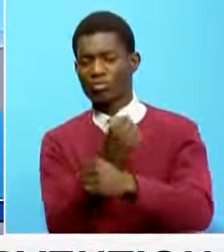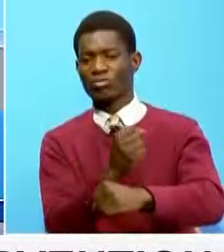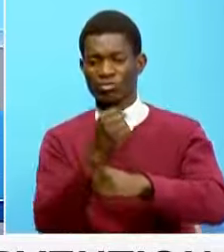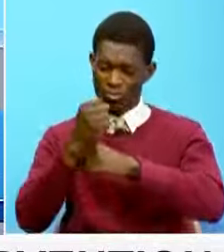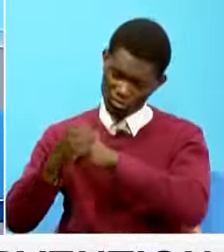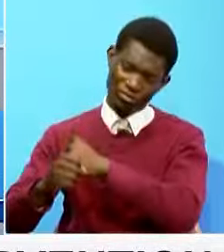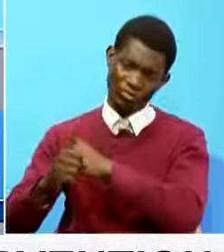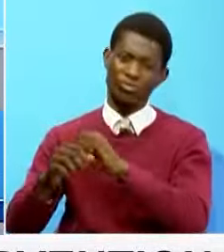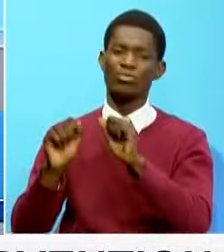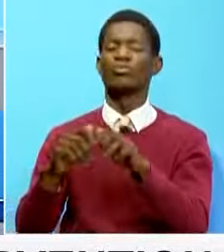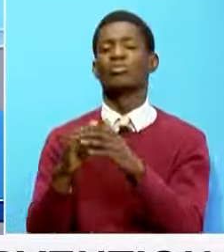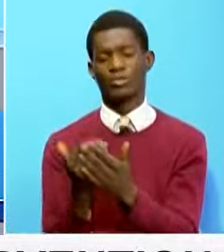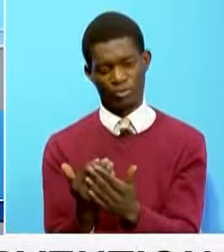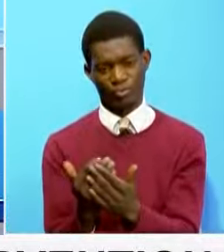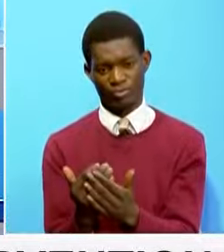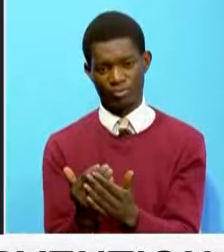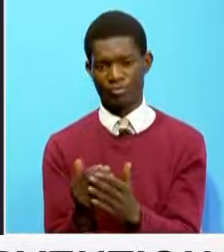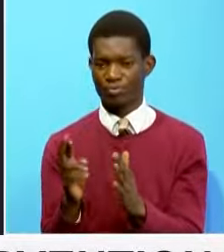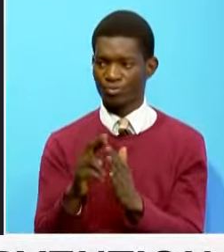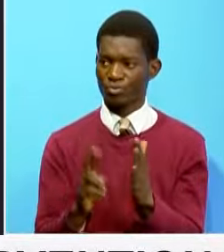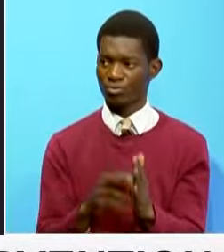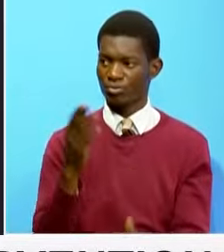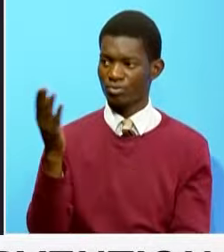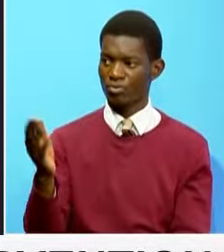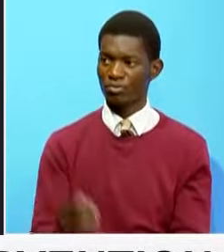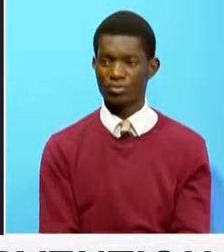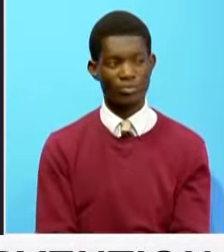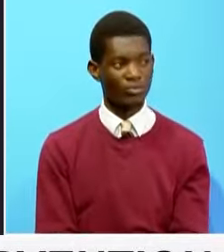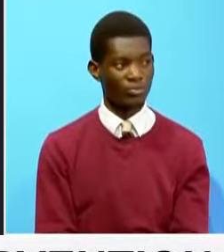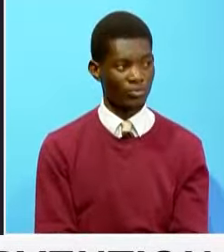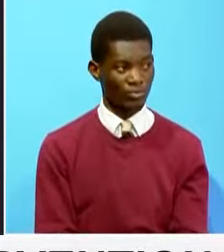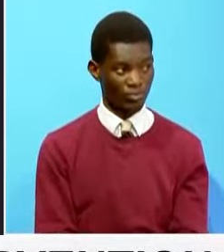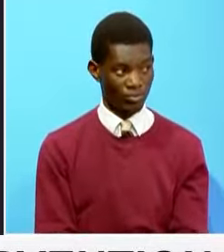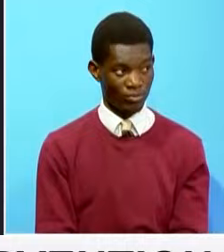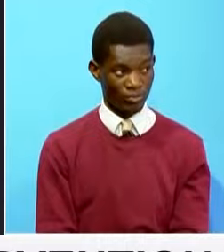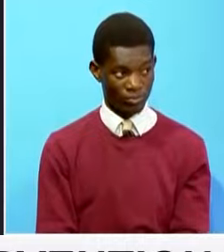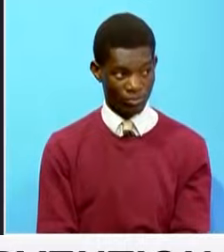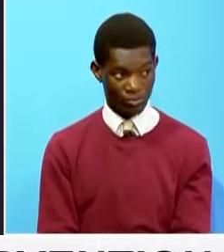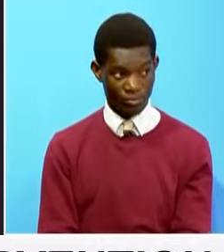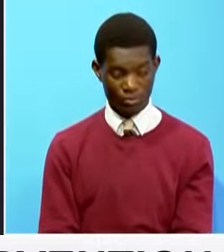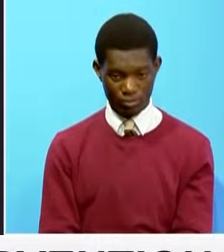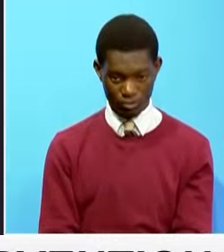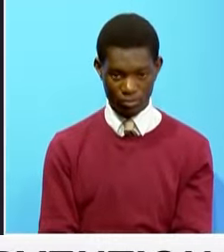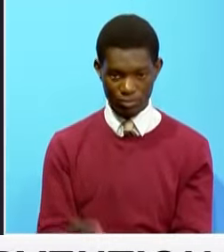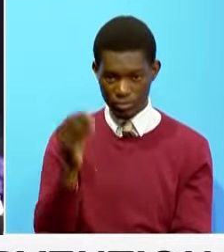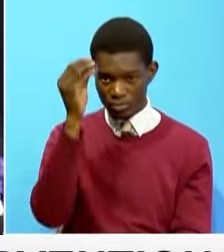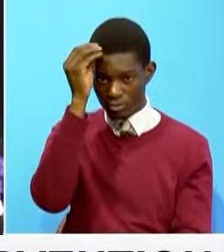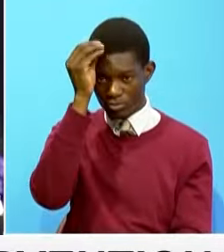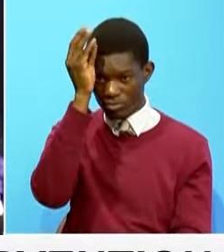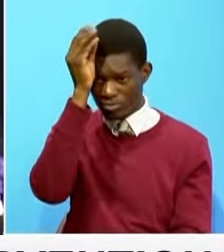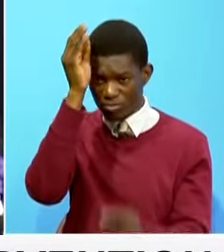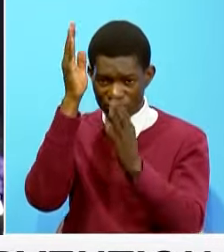mysterious murders. More in the following report. Drivers should not be forced to go to areas which are not safe.